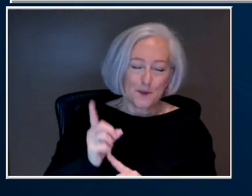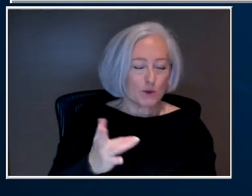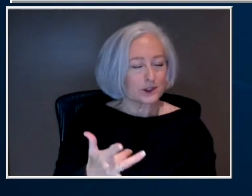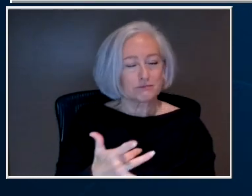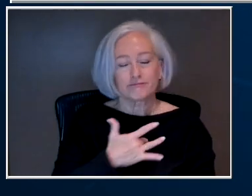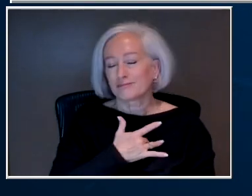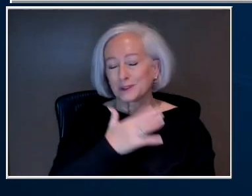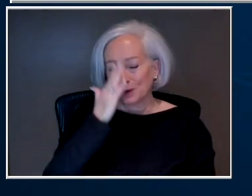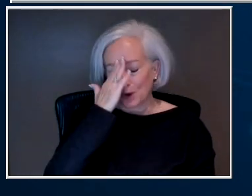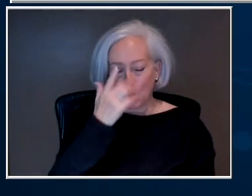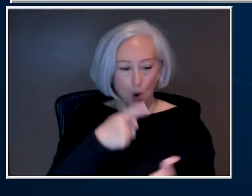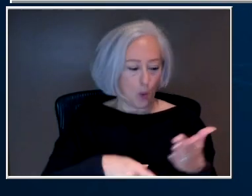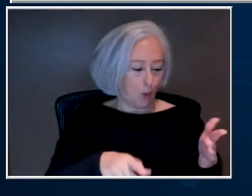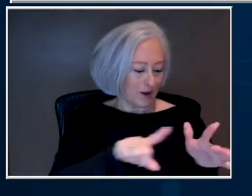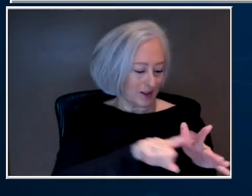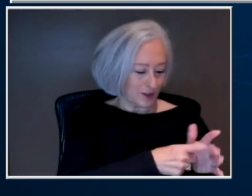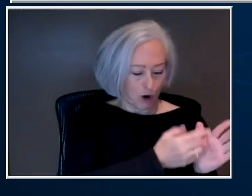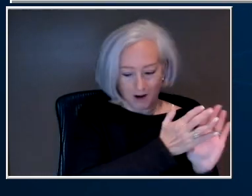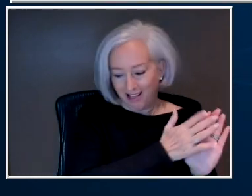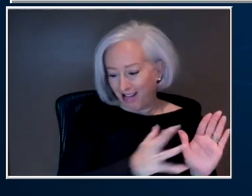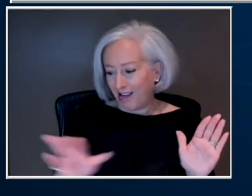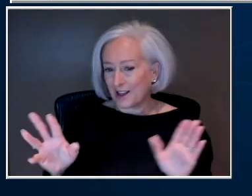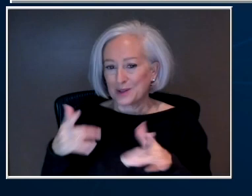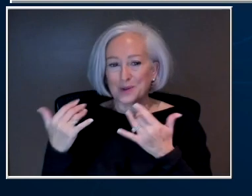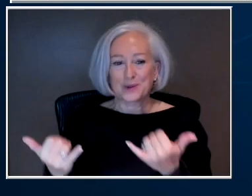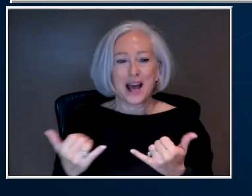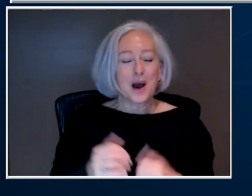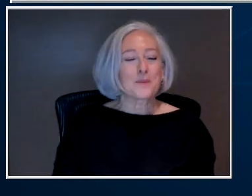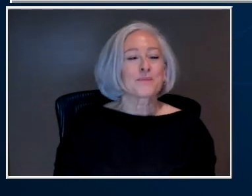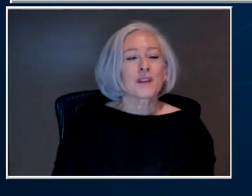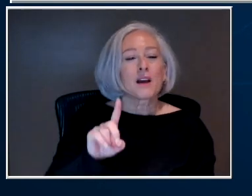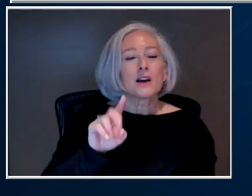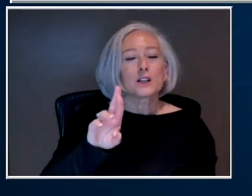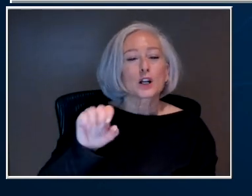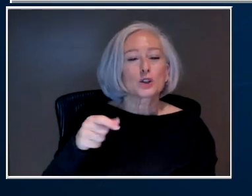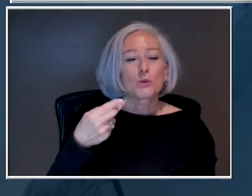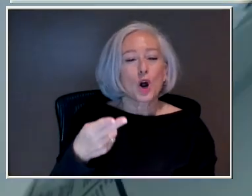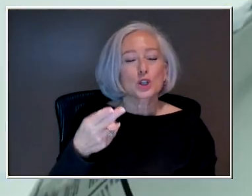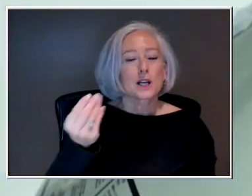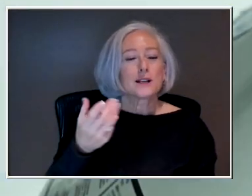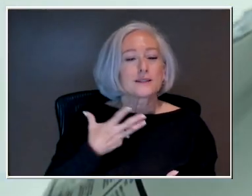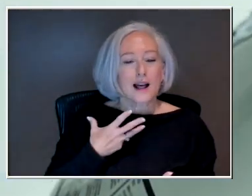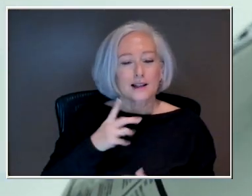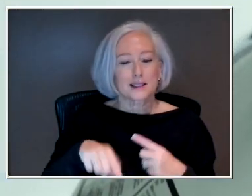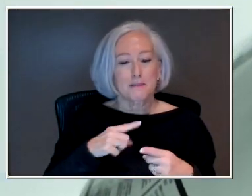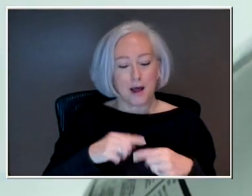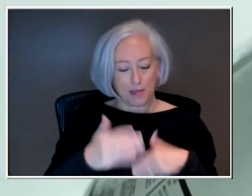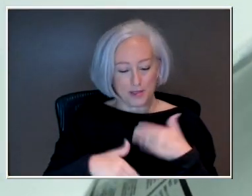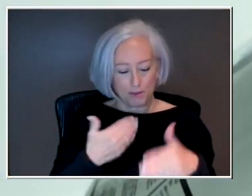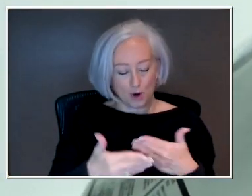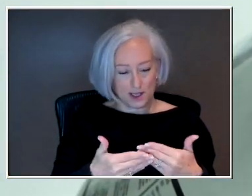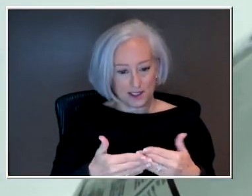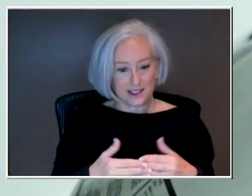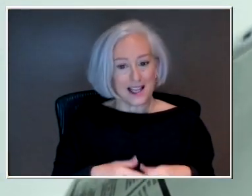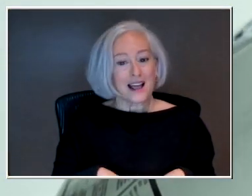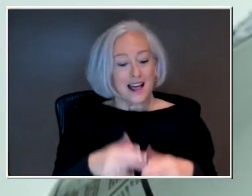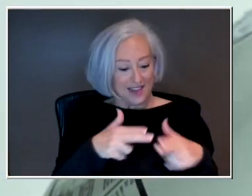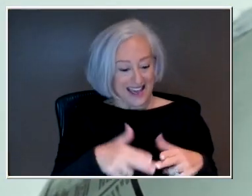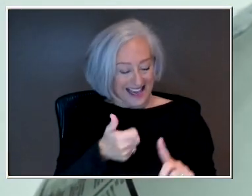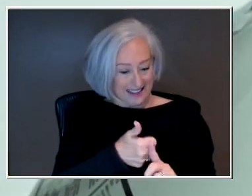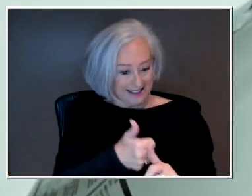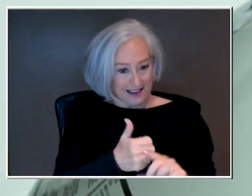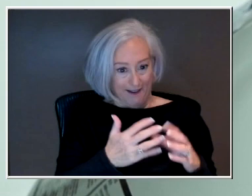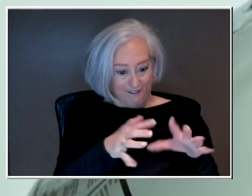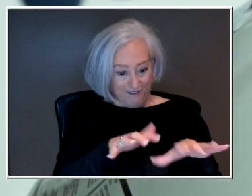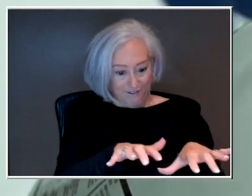now. I want to ask Dr. Marsh, so again, take us through that process. The eggs are frozen. How long do they stay frozen?